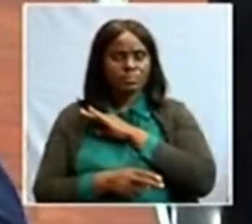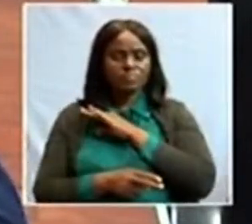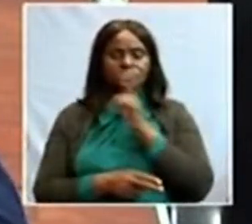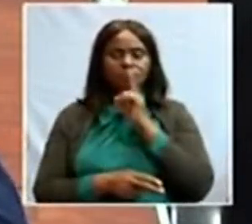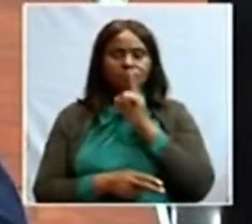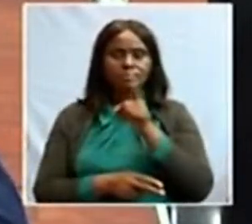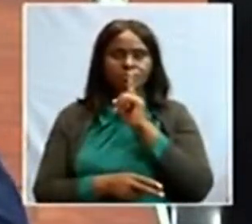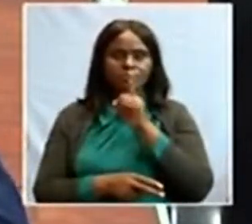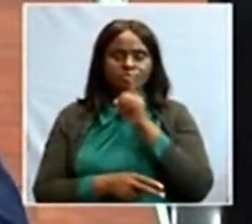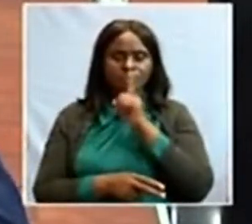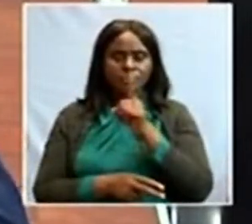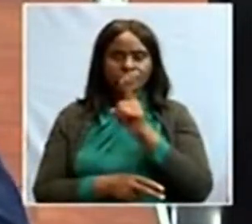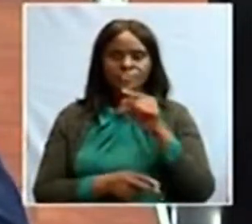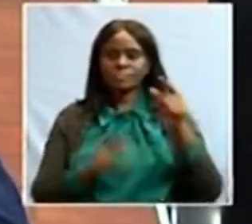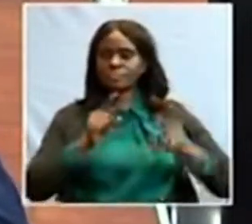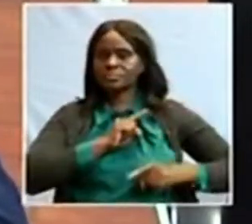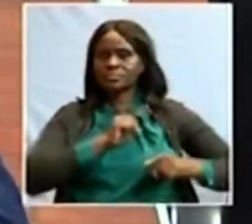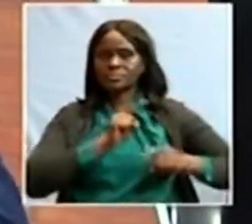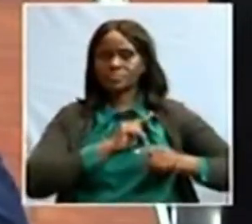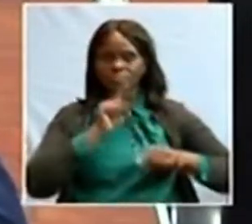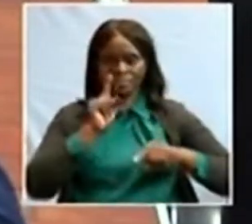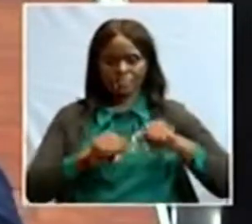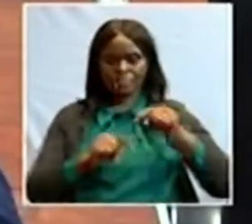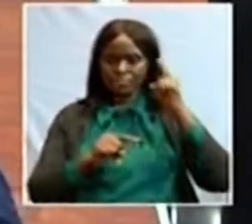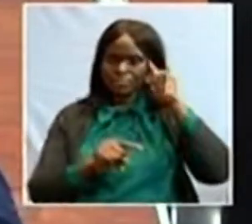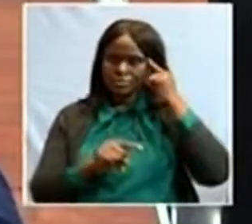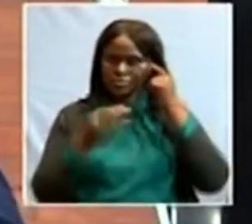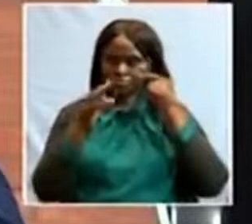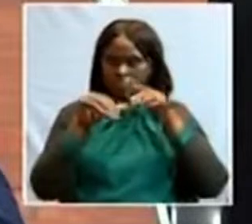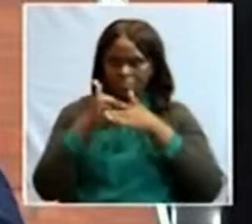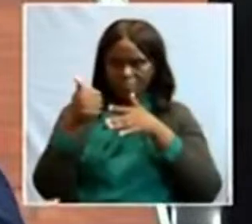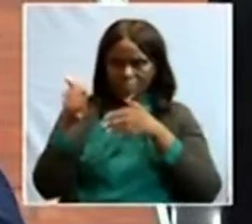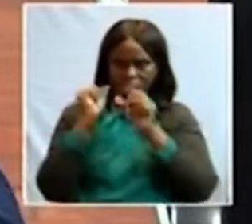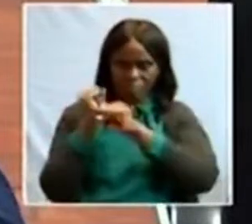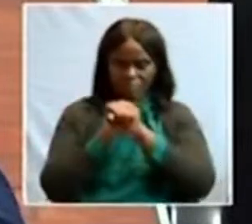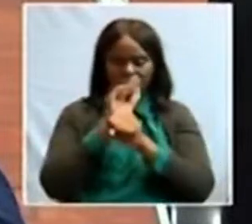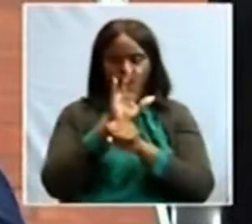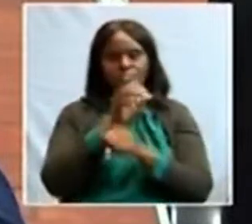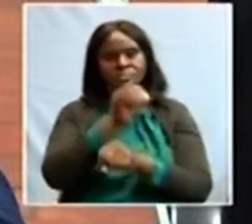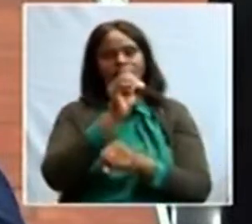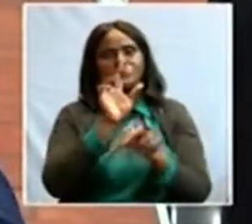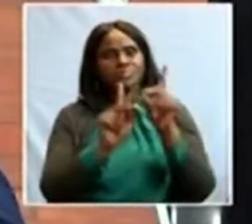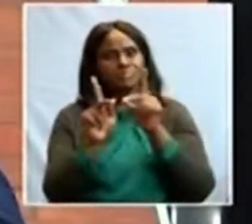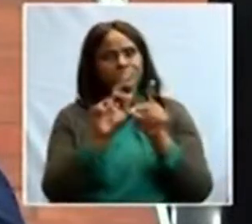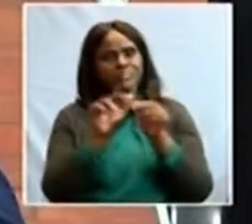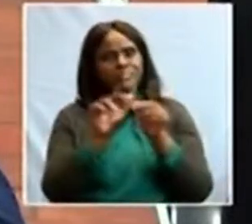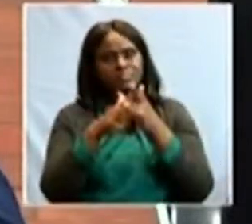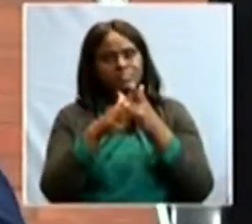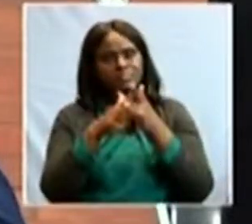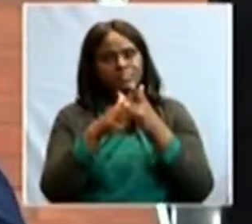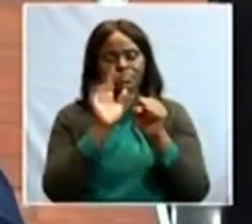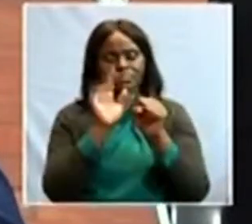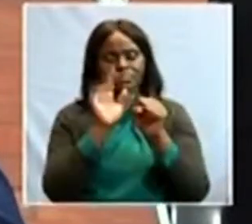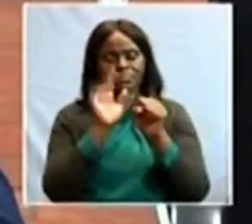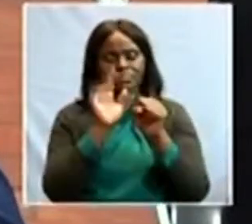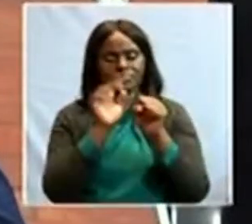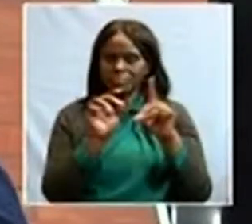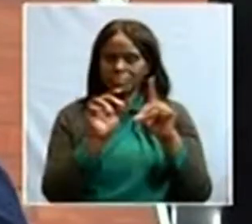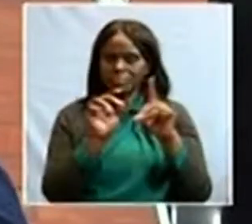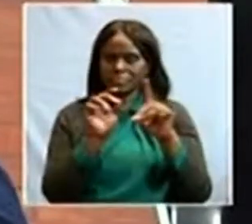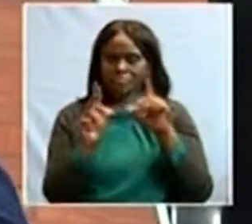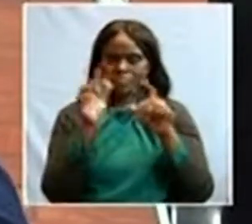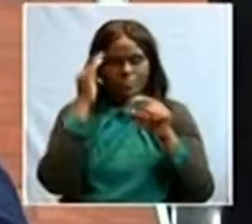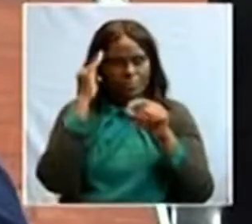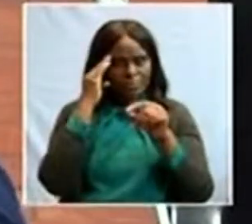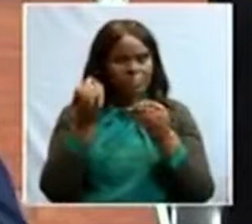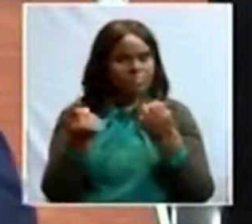Honestly, Ruangwa Town Council can't think of how they could protect their own people. We know everywhere